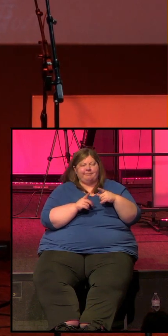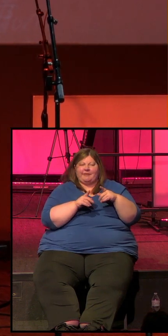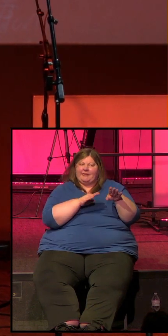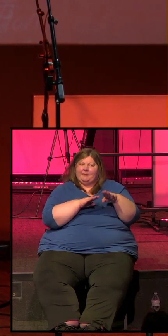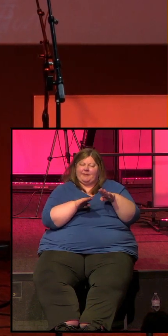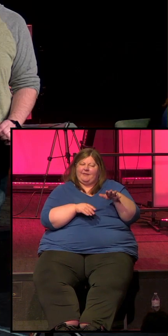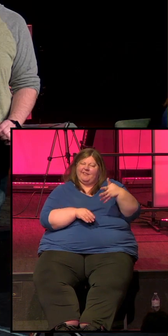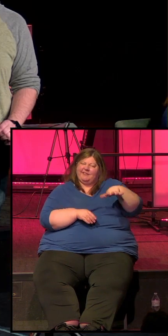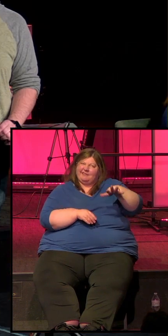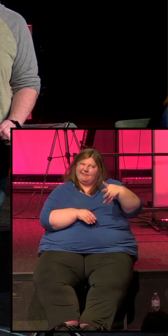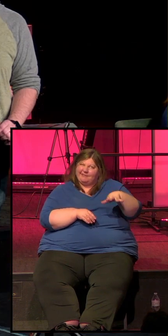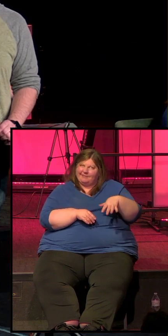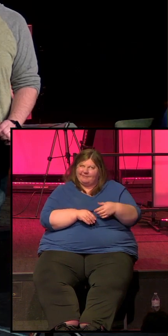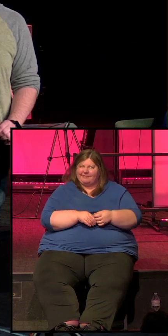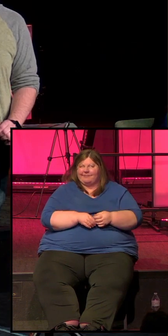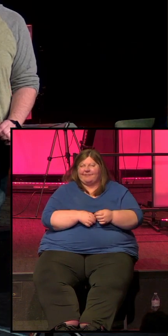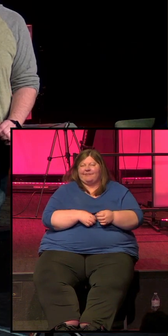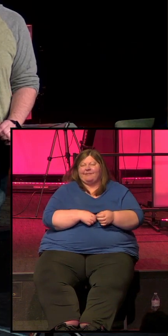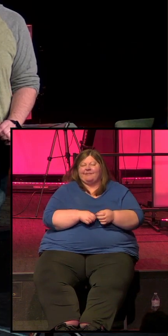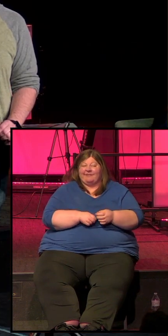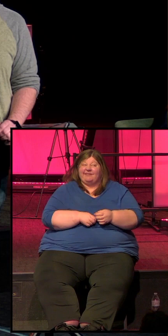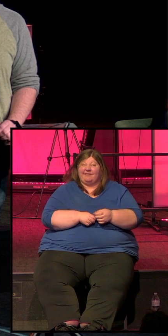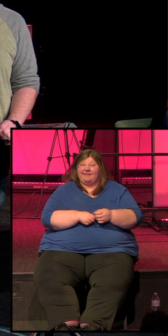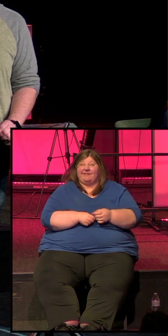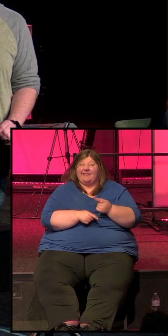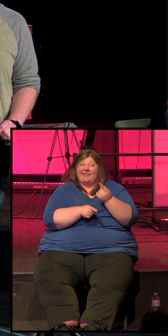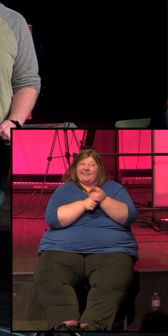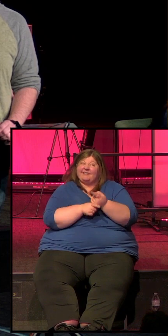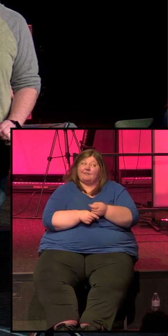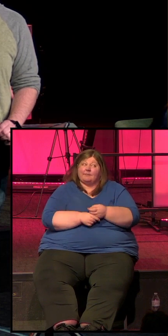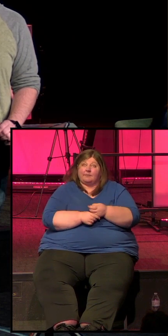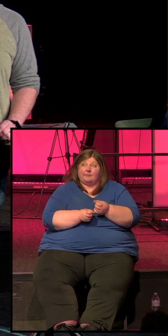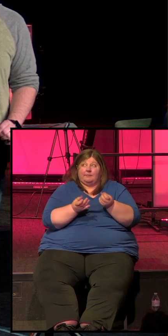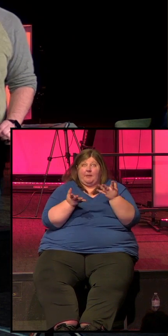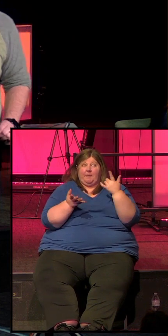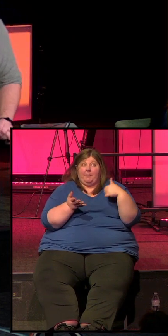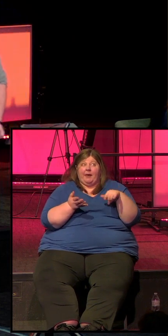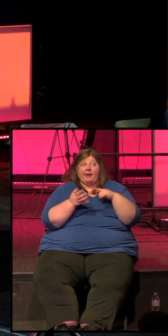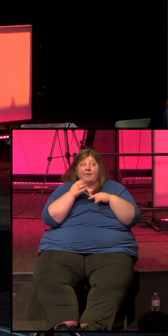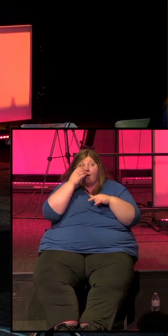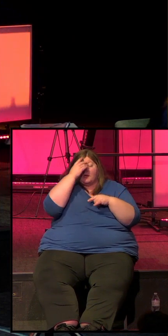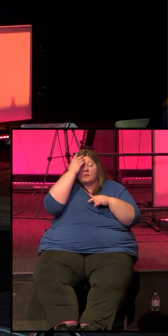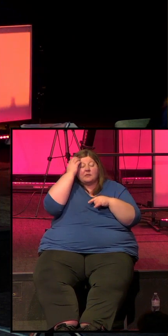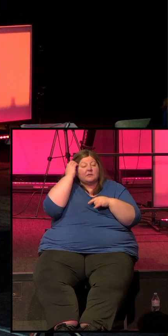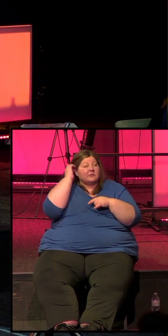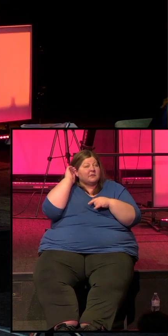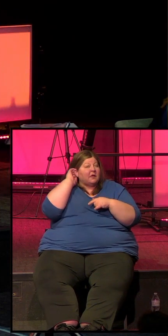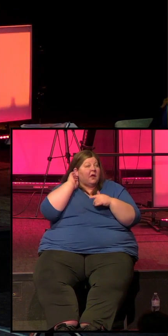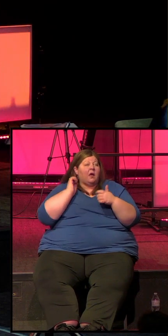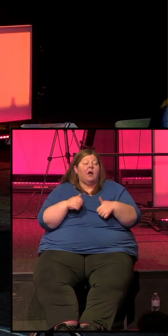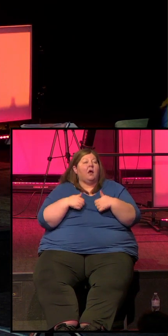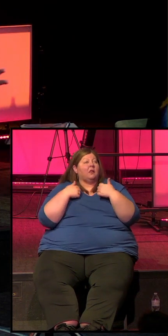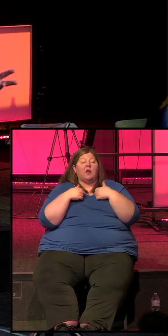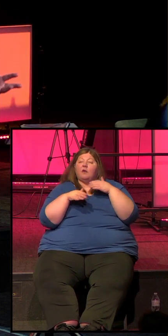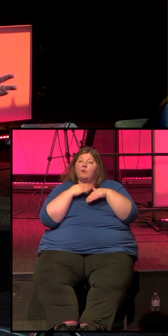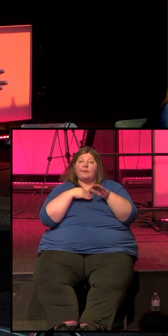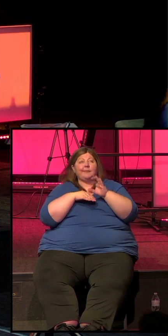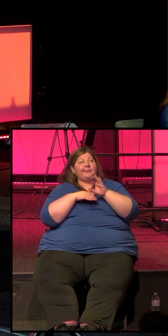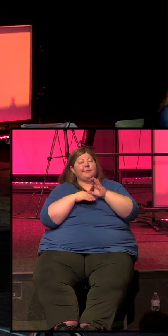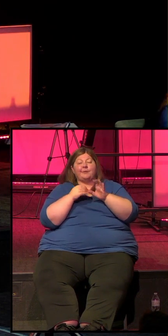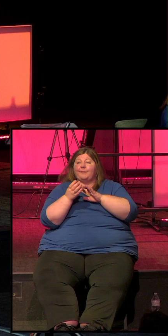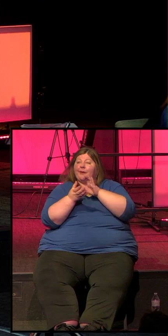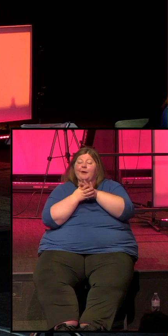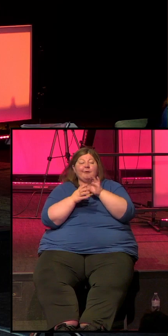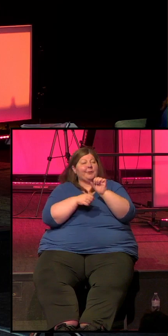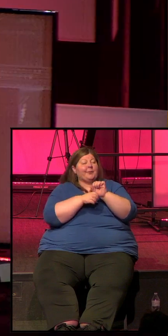behaviors could use some work. Isn't that true for all of us? Most of us come into life, we come into church, we come into marriage, we